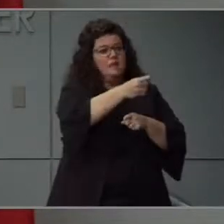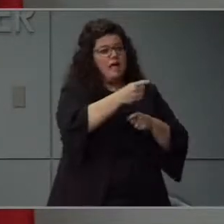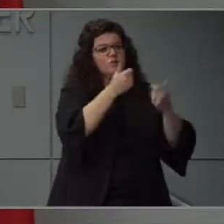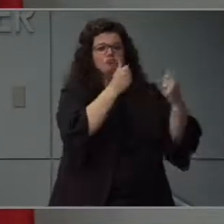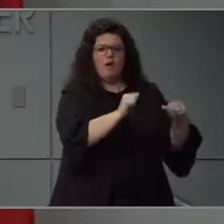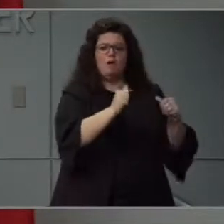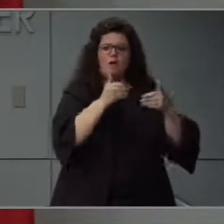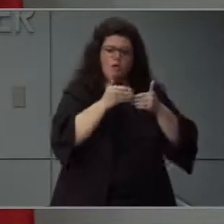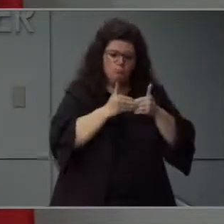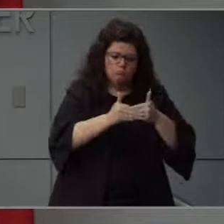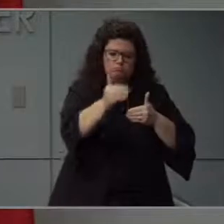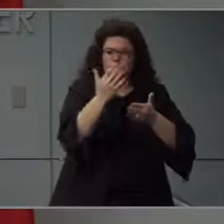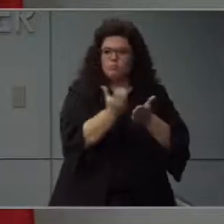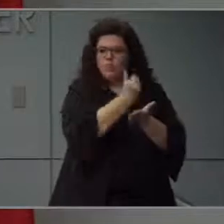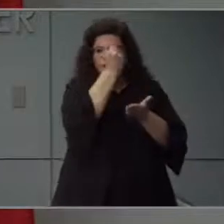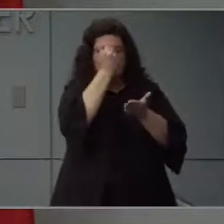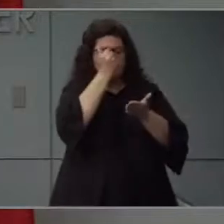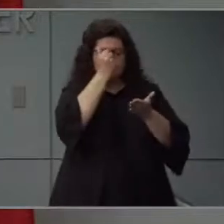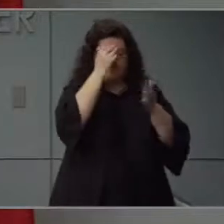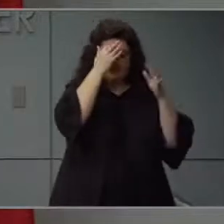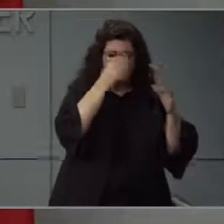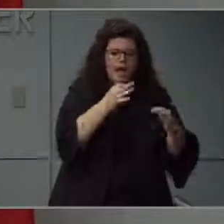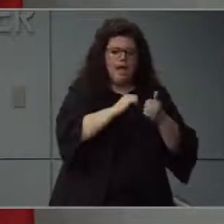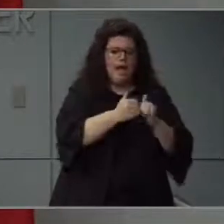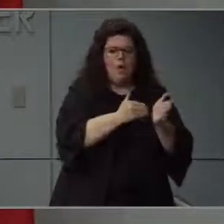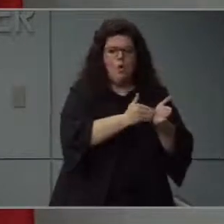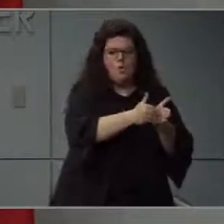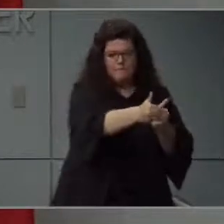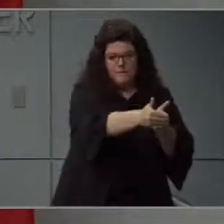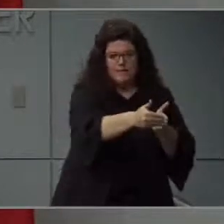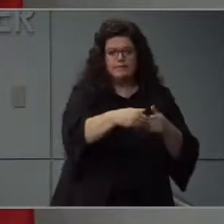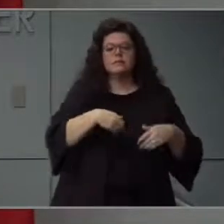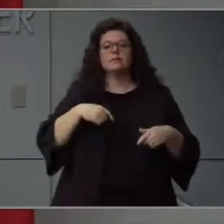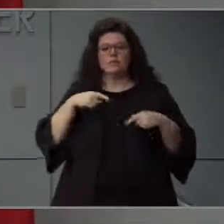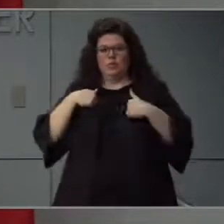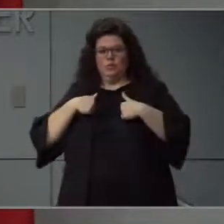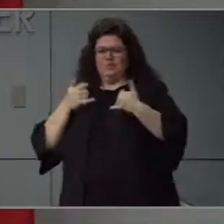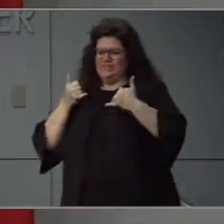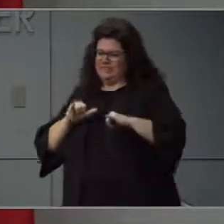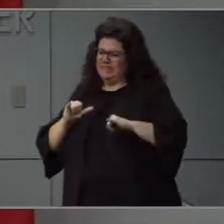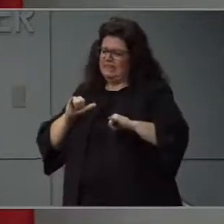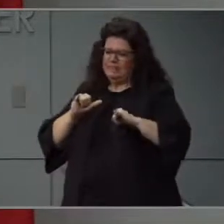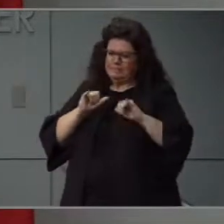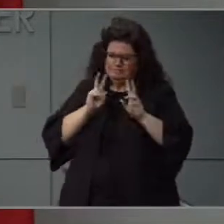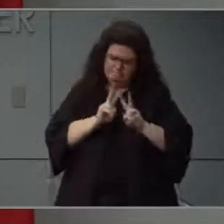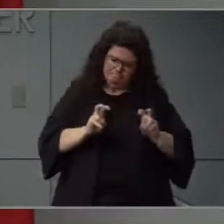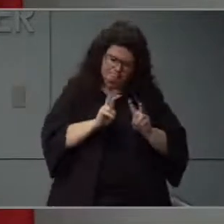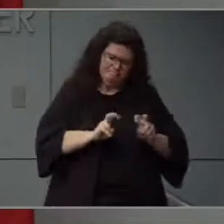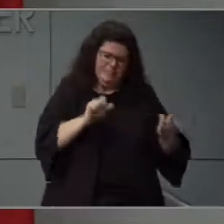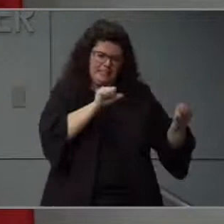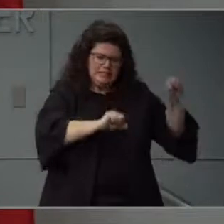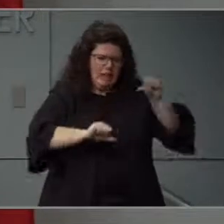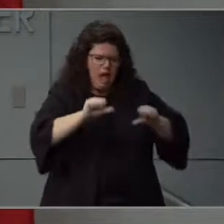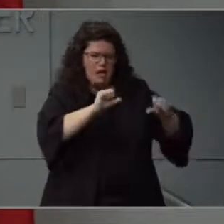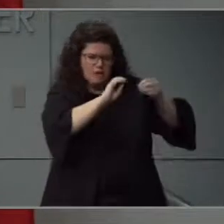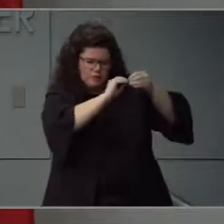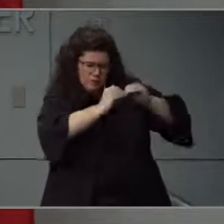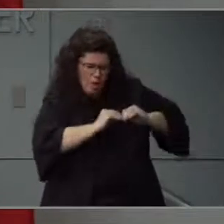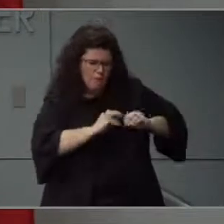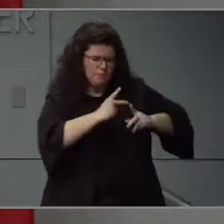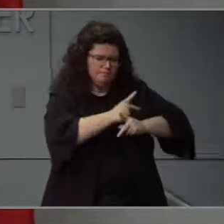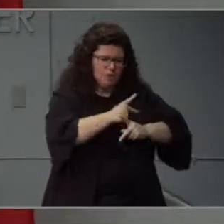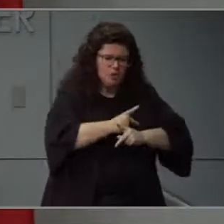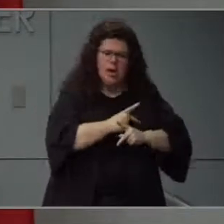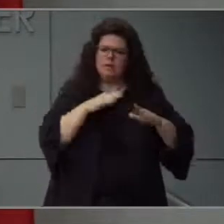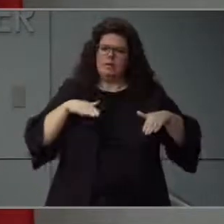in our long-term care facilities. The question is how often, and that we're still looking at the science and want to be able to make some recommendation. I